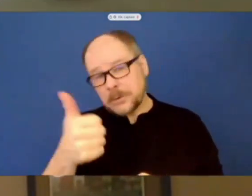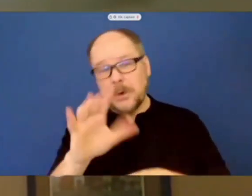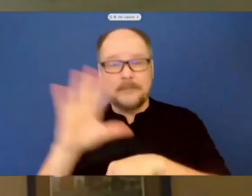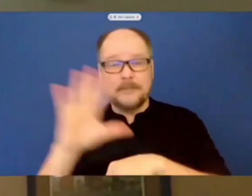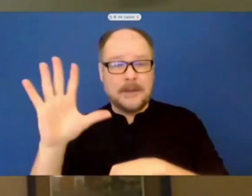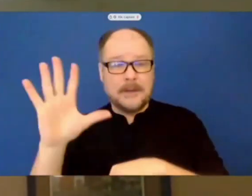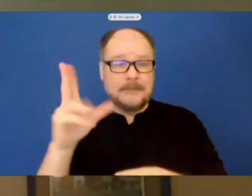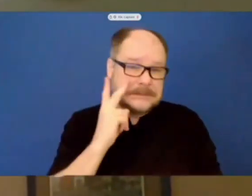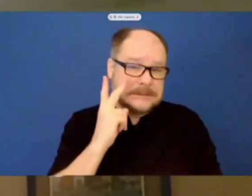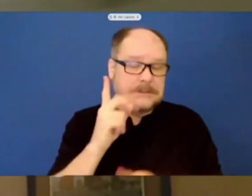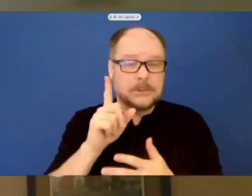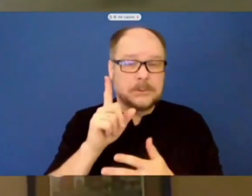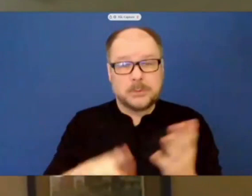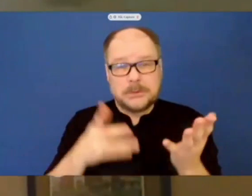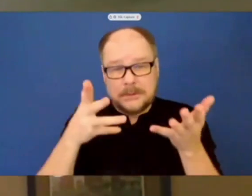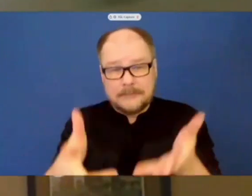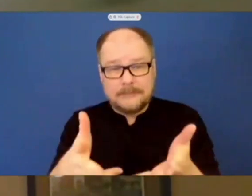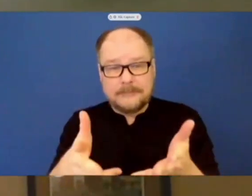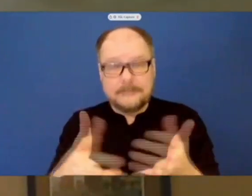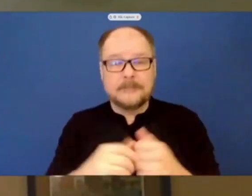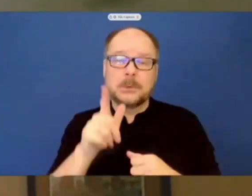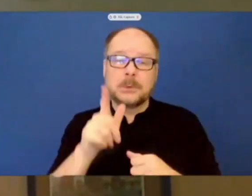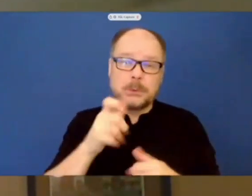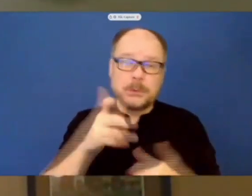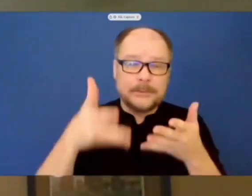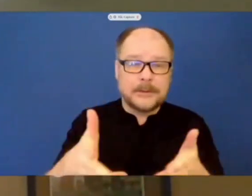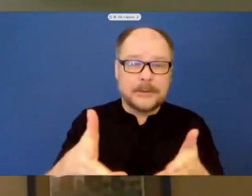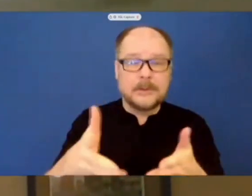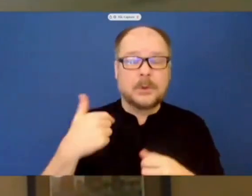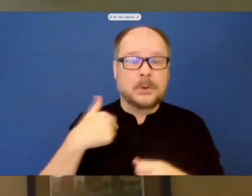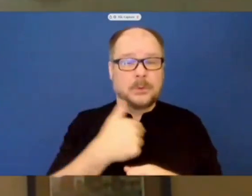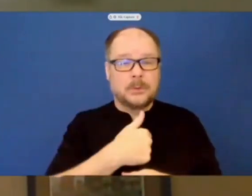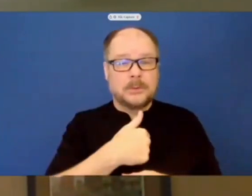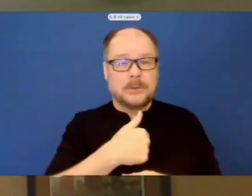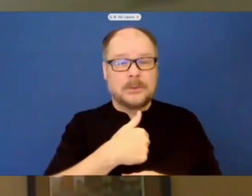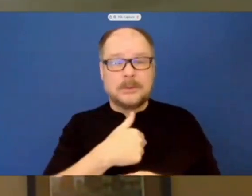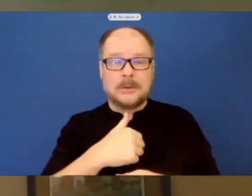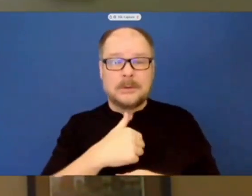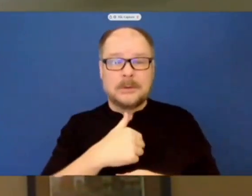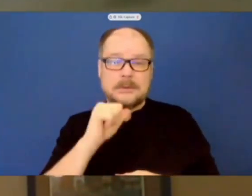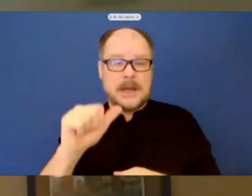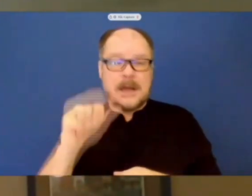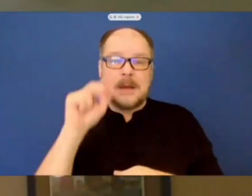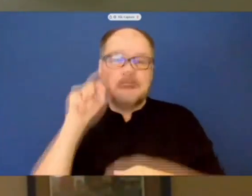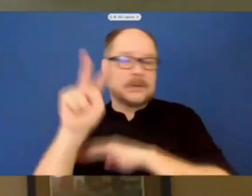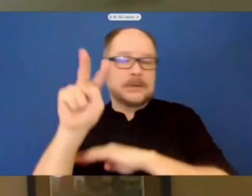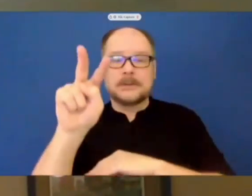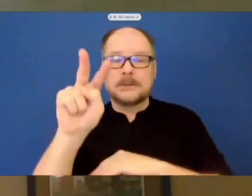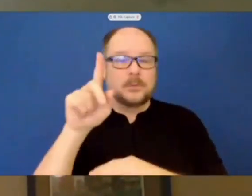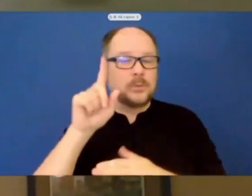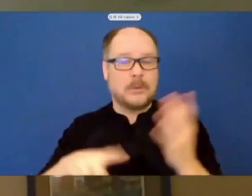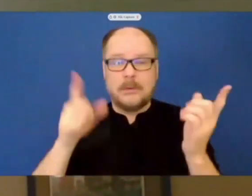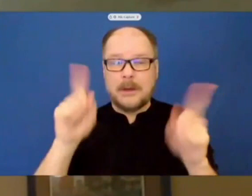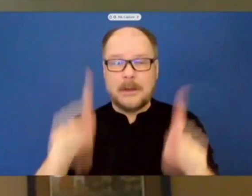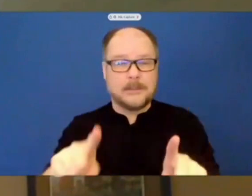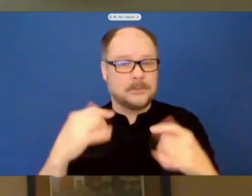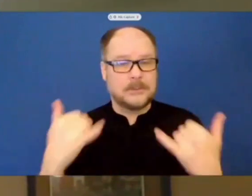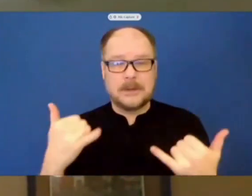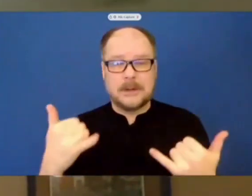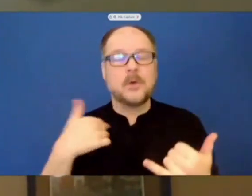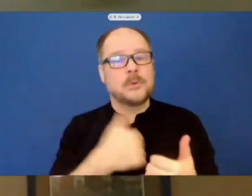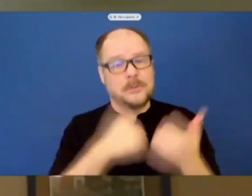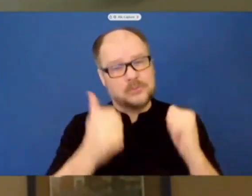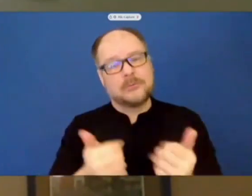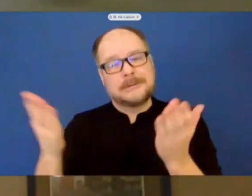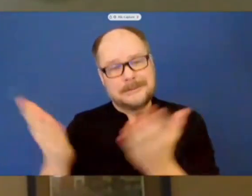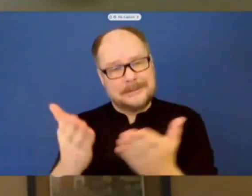need to do at that point. We're really not projecting where we're going to be at this point. We're going to just really try on convincing everybody to come